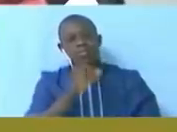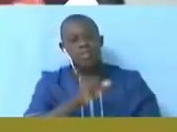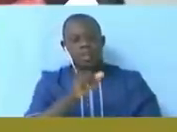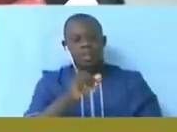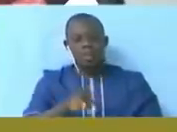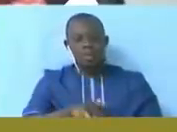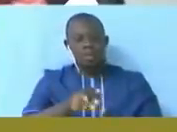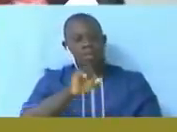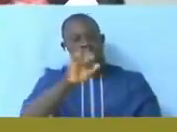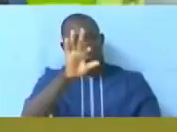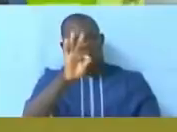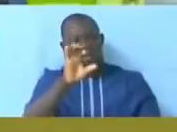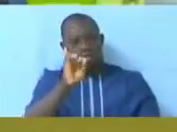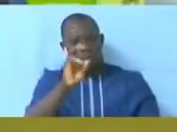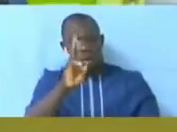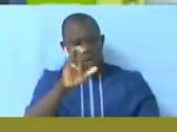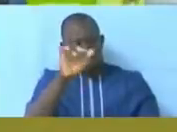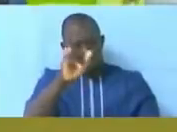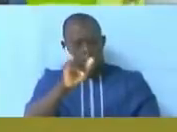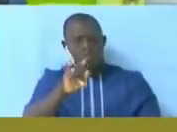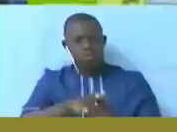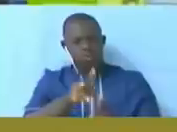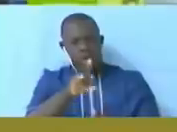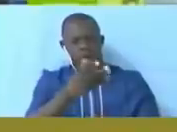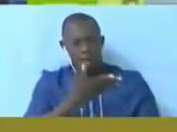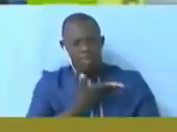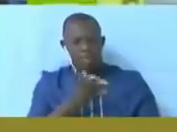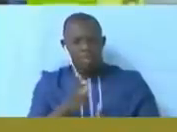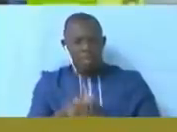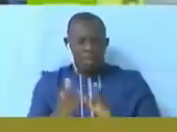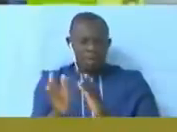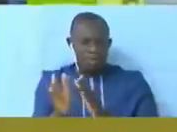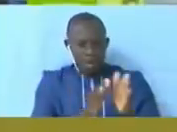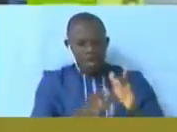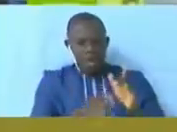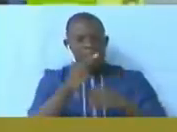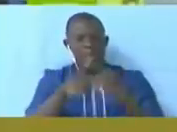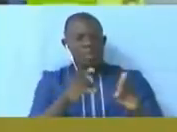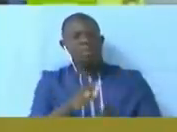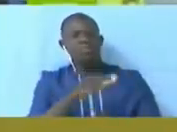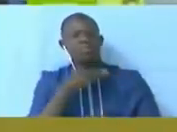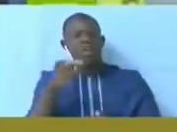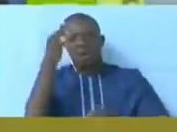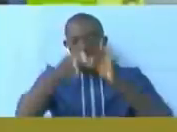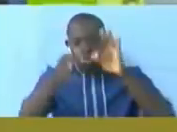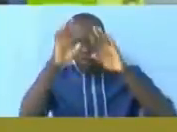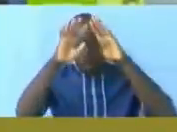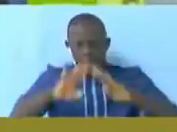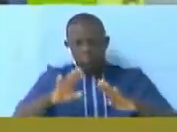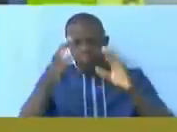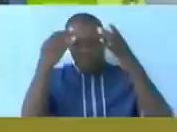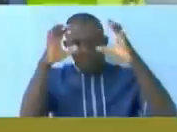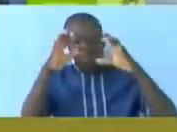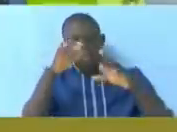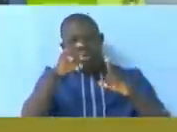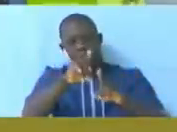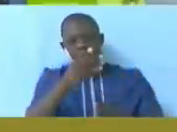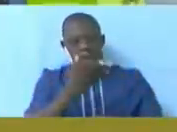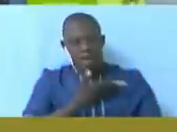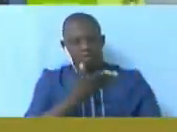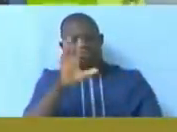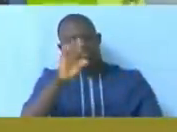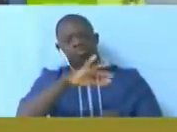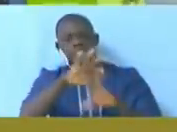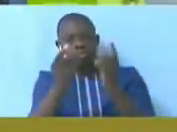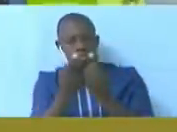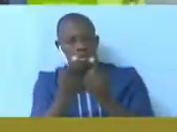murder case? Oh, Mr. Toure, fo wato ñu kono wato mina ye wo kiti ñu nanti ñati wodi amo nanti ñati fo wato yesembo